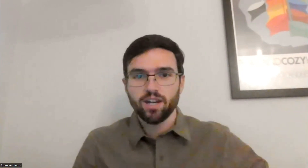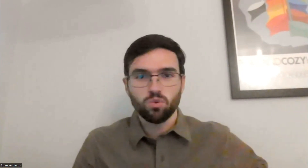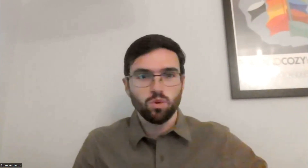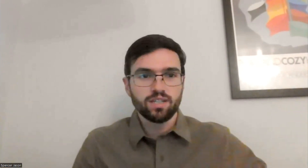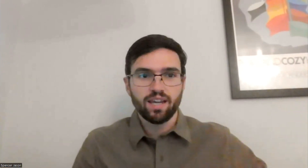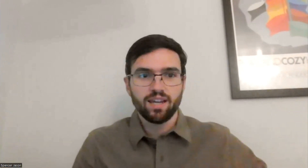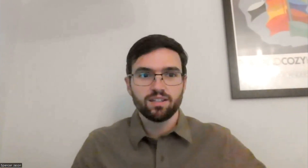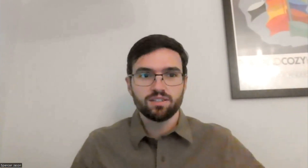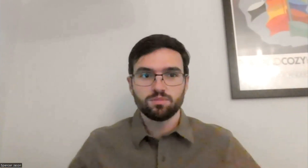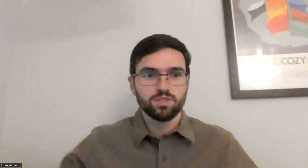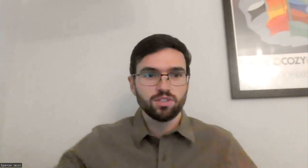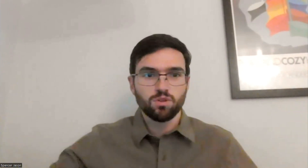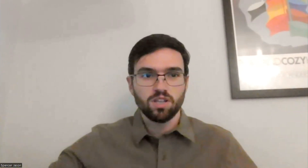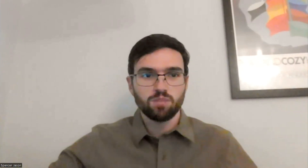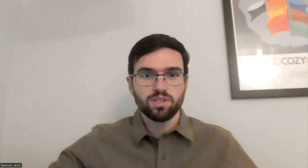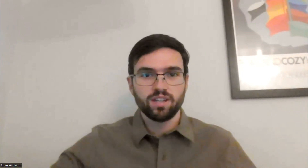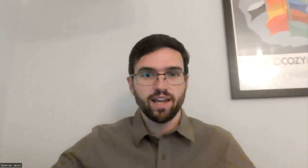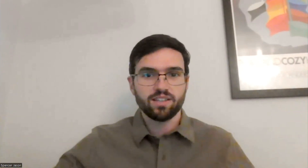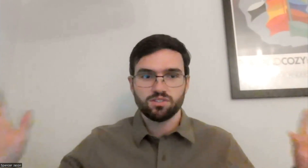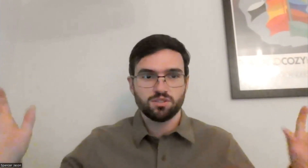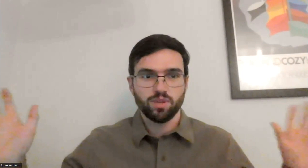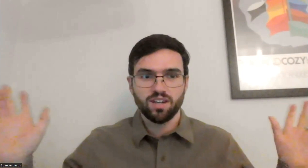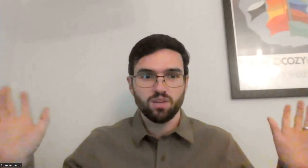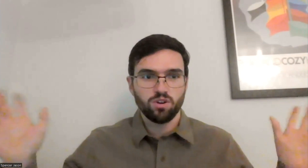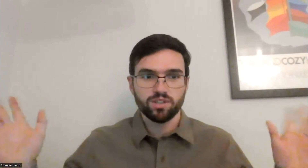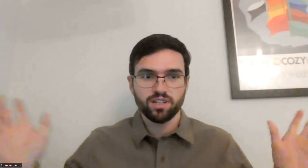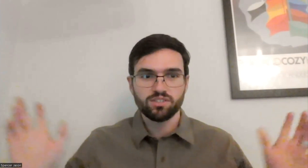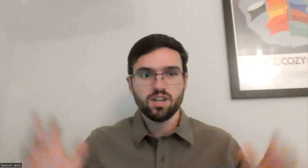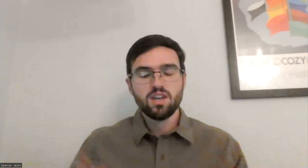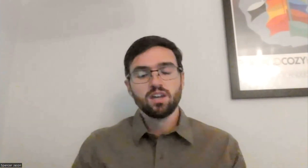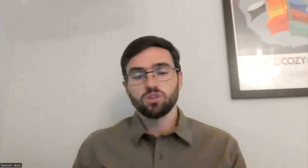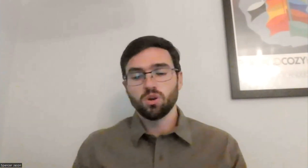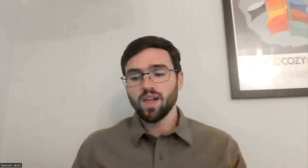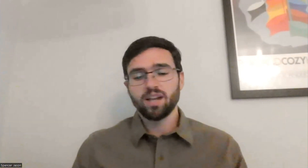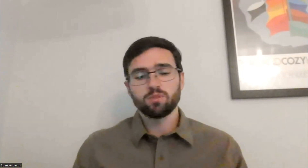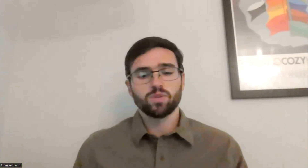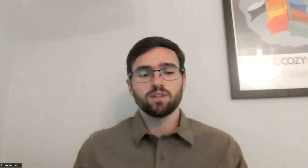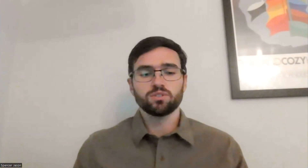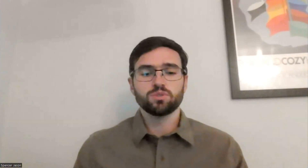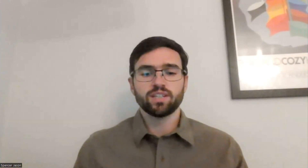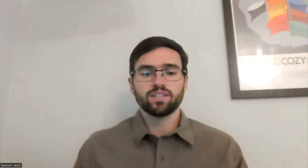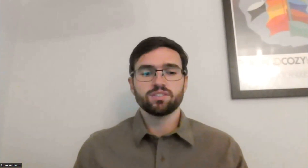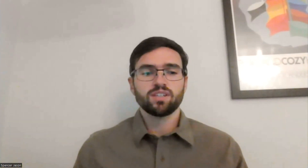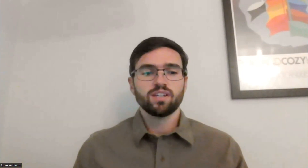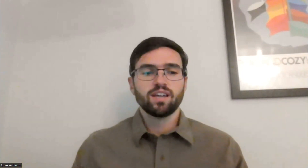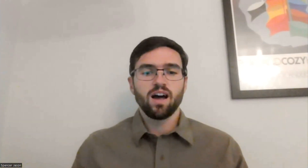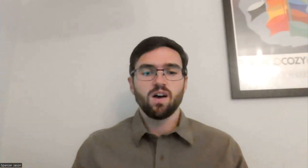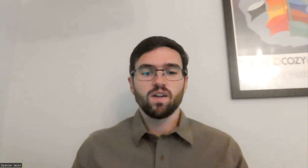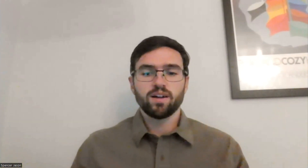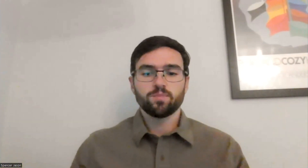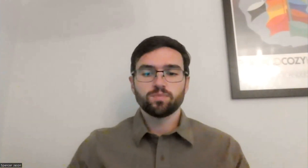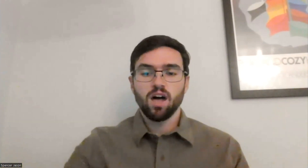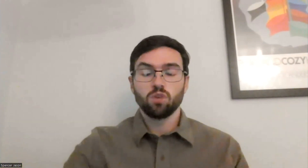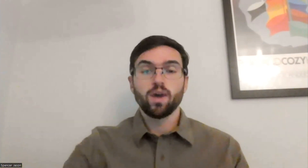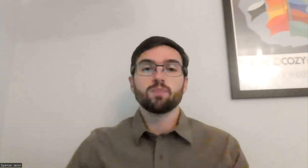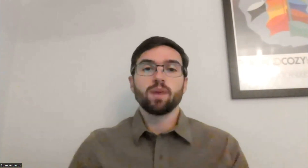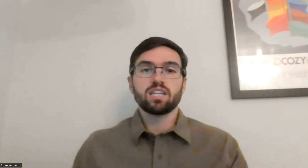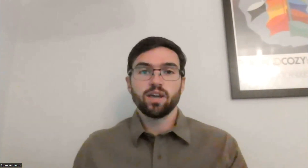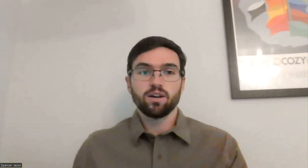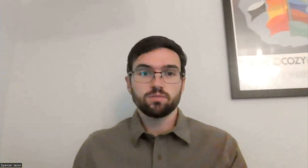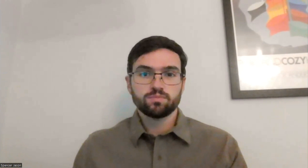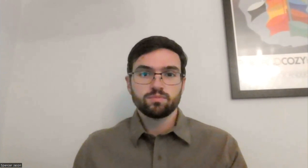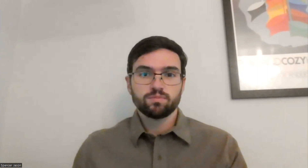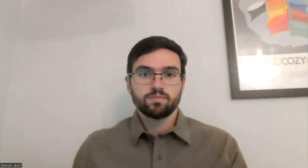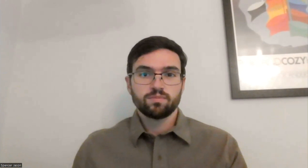working with China one day and, Colombia the next, depending on where everybody is. So a lot of times what I'll do is I'll write out